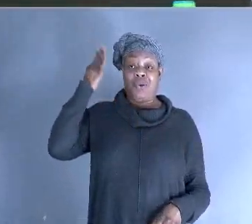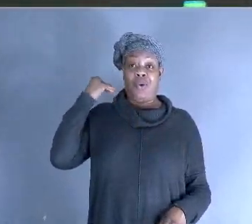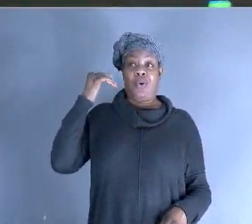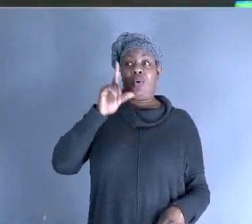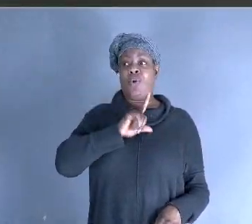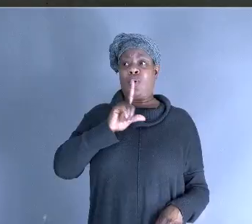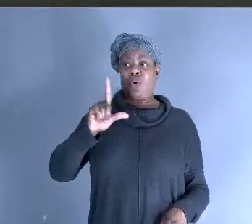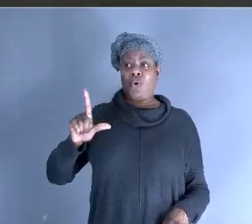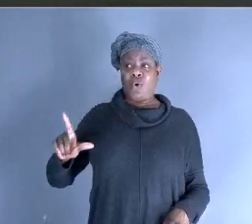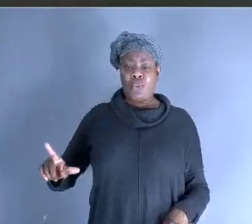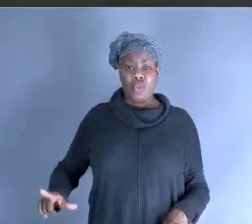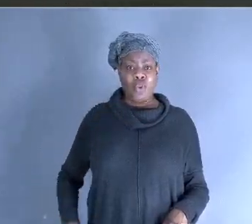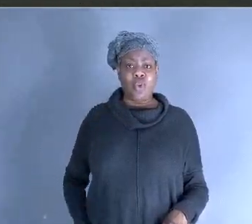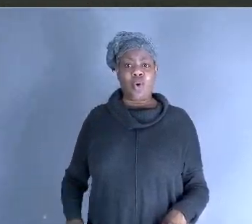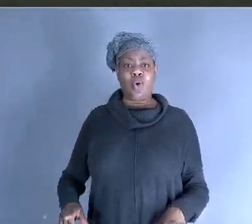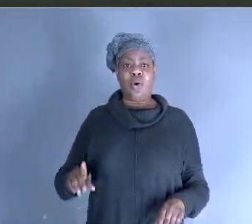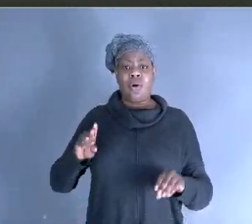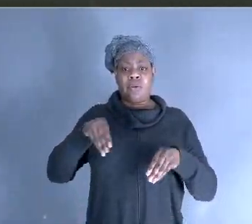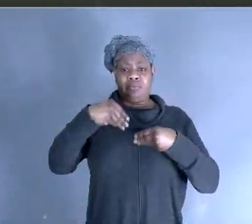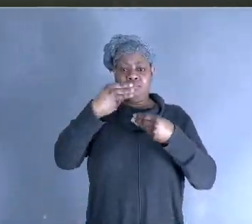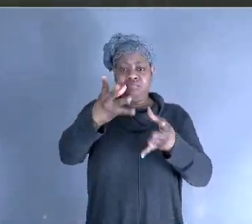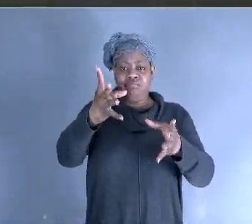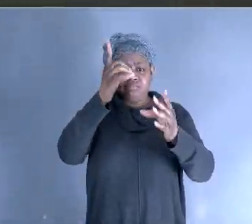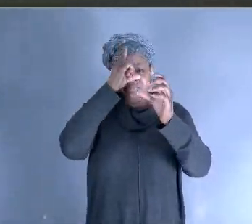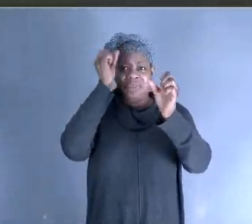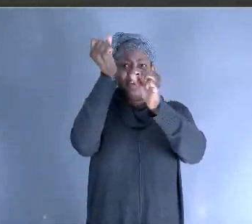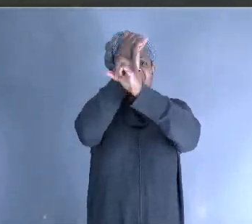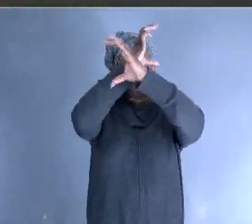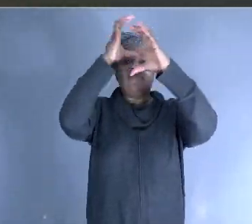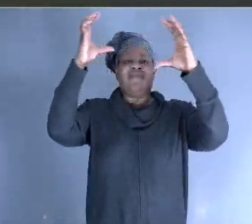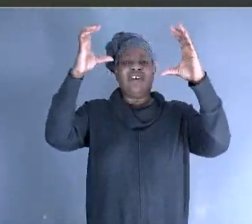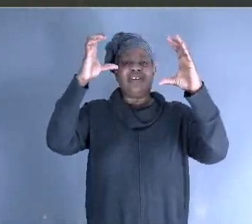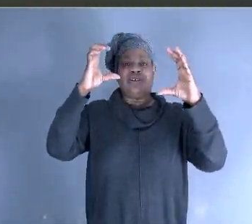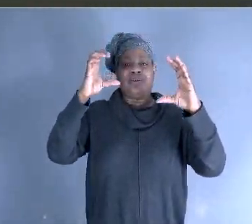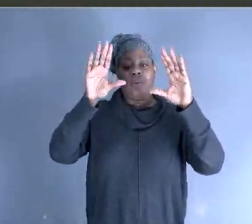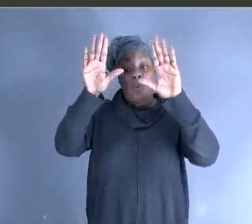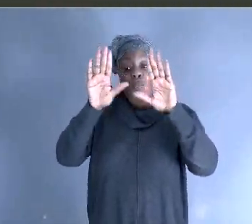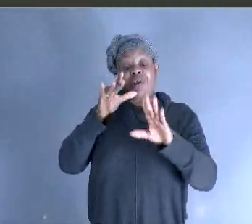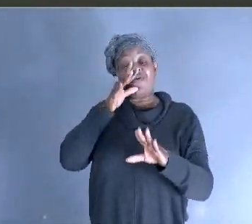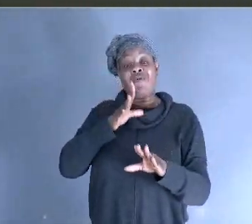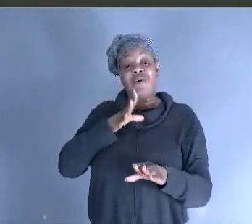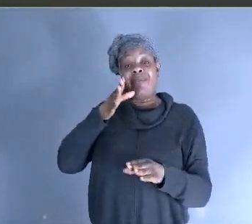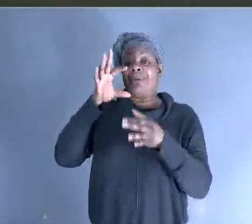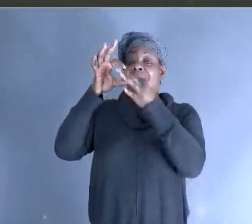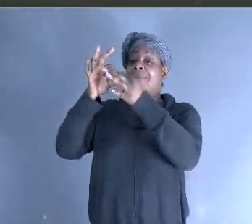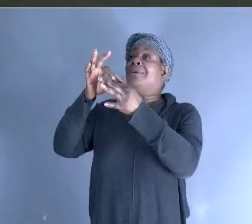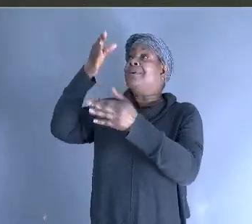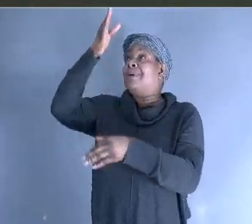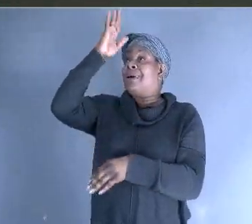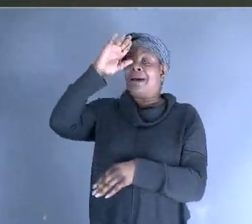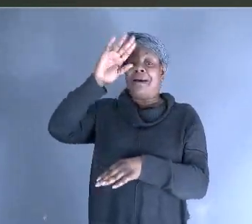and caused her to establish a ministry called rise reaching into self-esteem